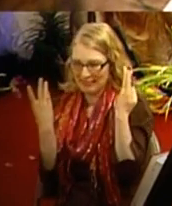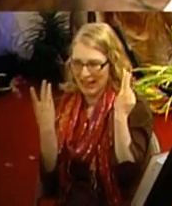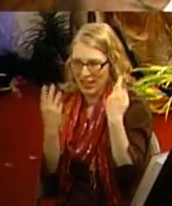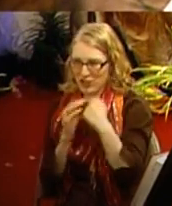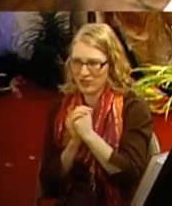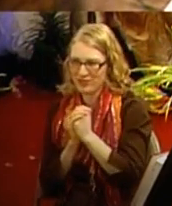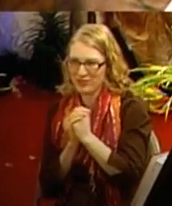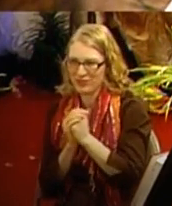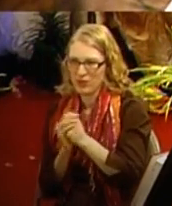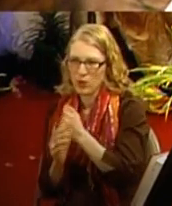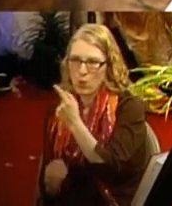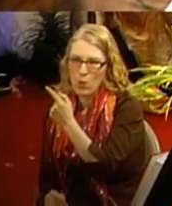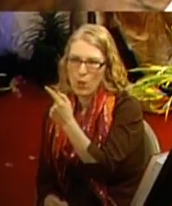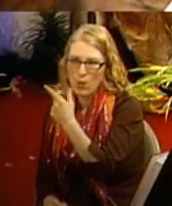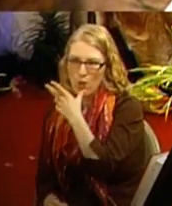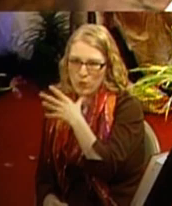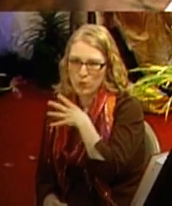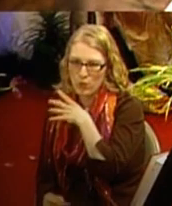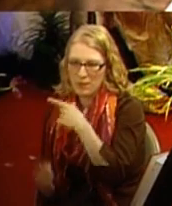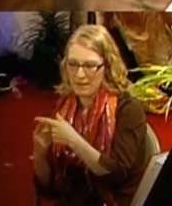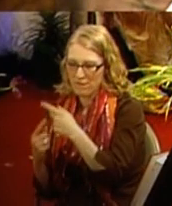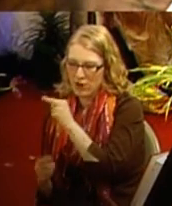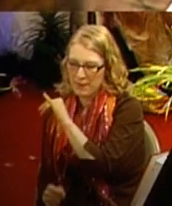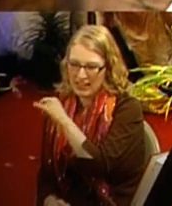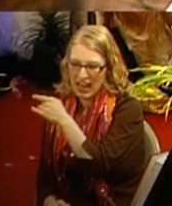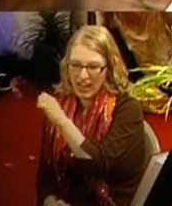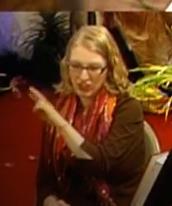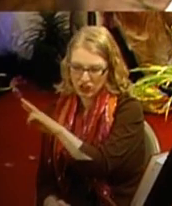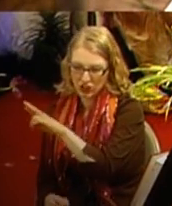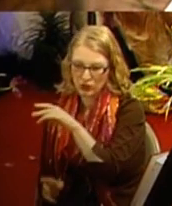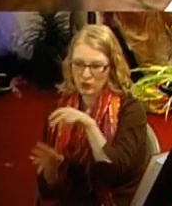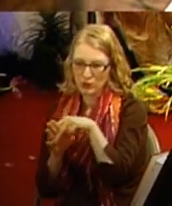There once was a woman from Niger.